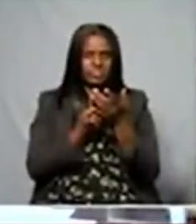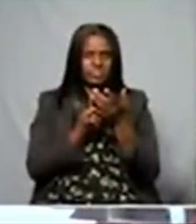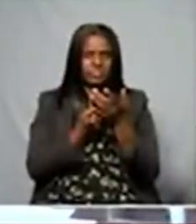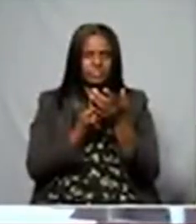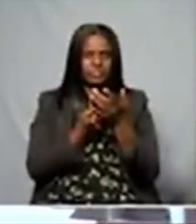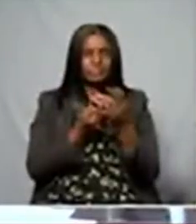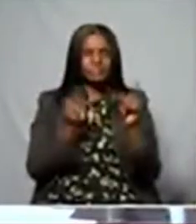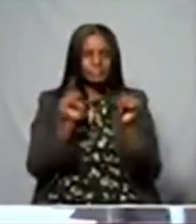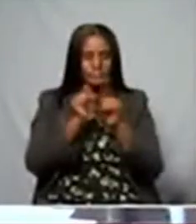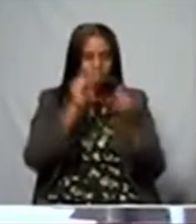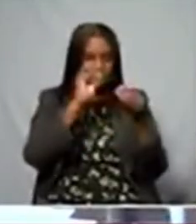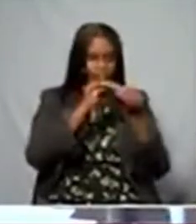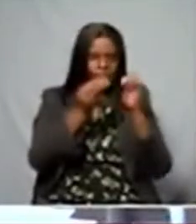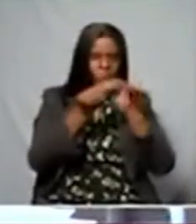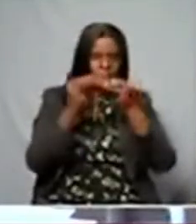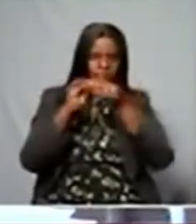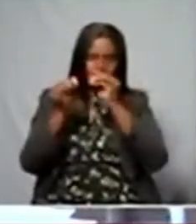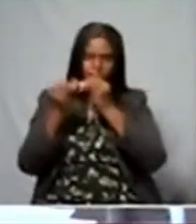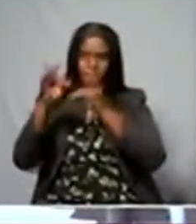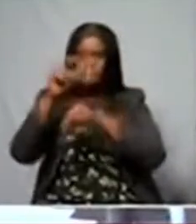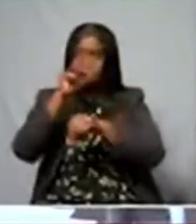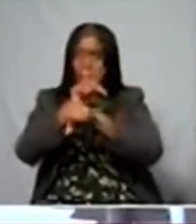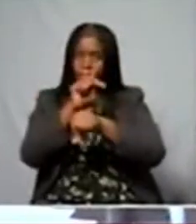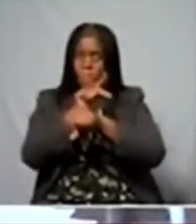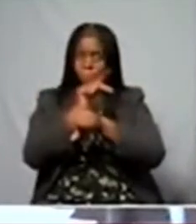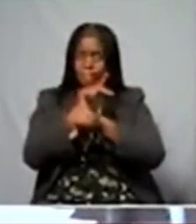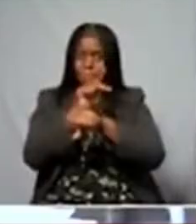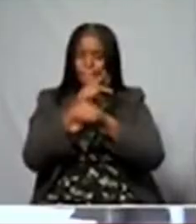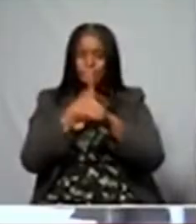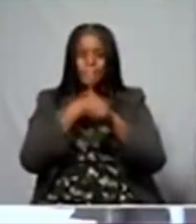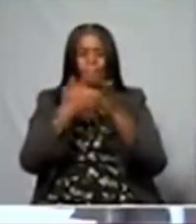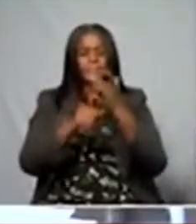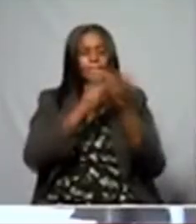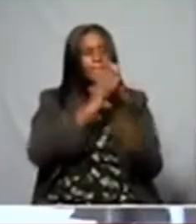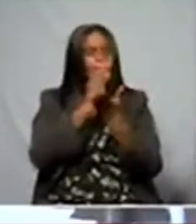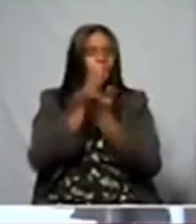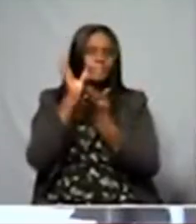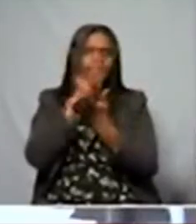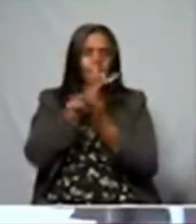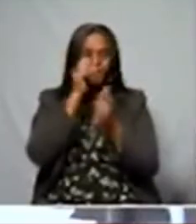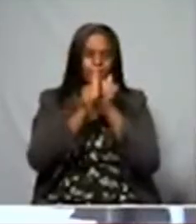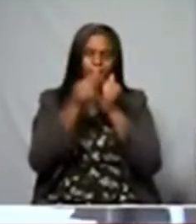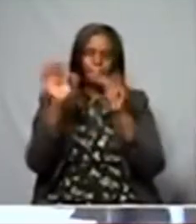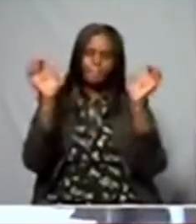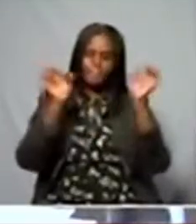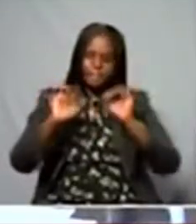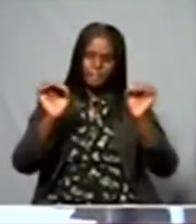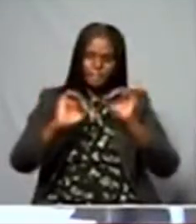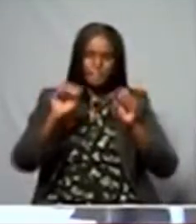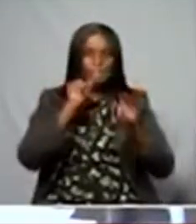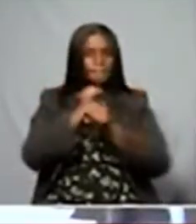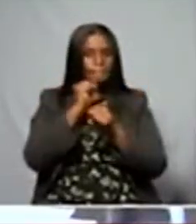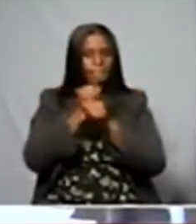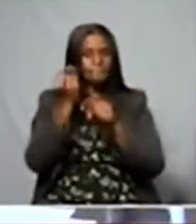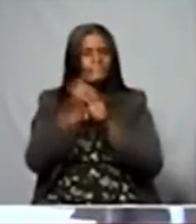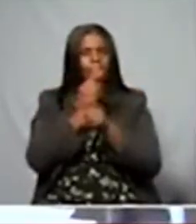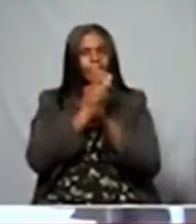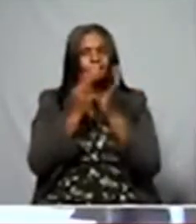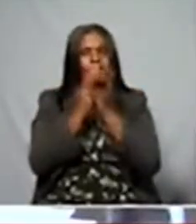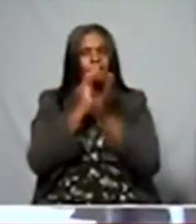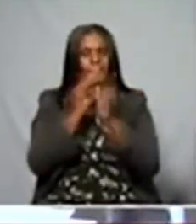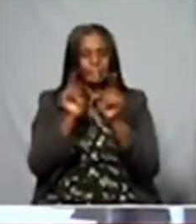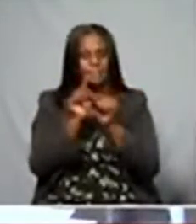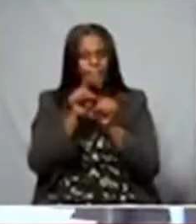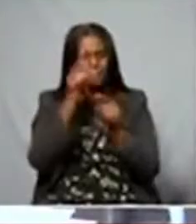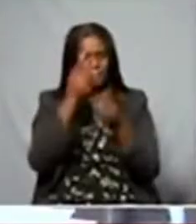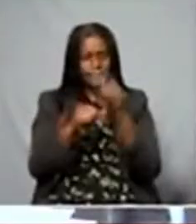And a number of projects have been stopped because of non-performance by the contractors. And this is